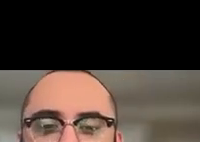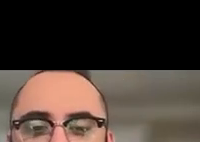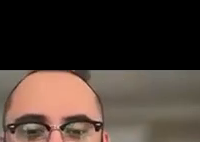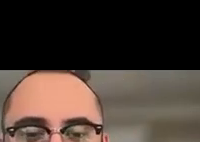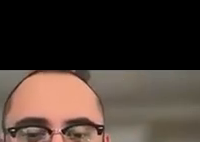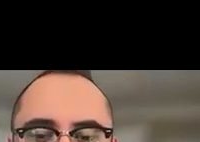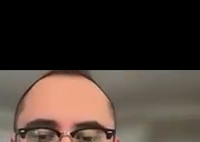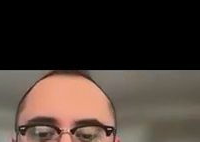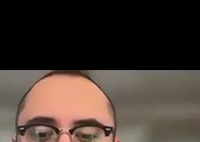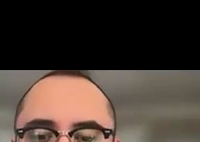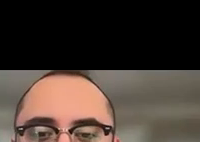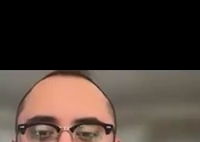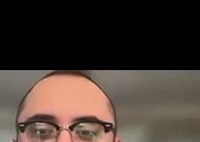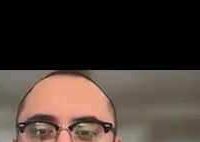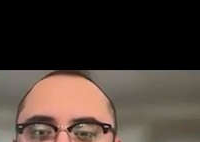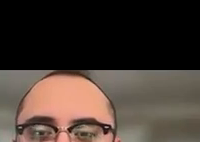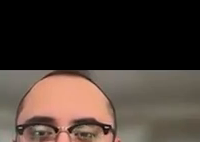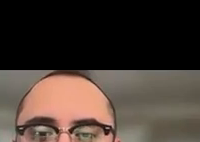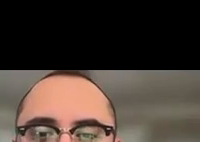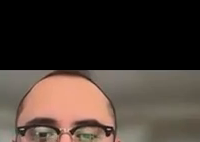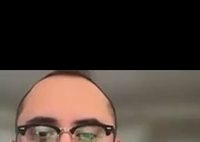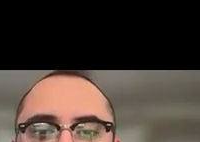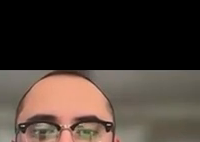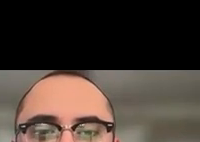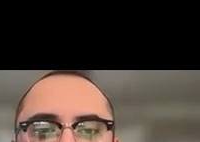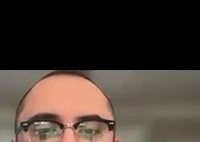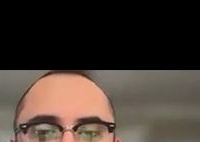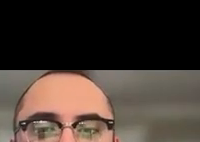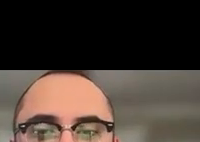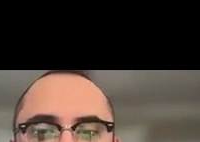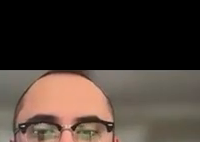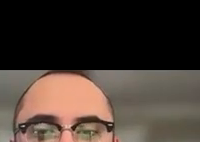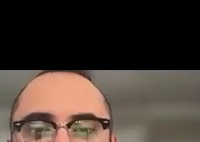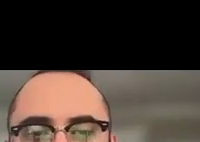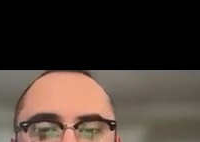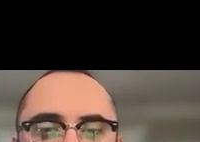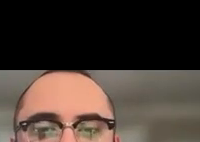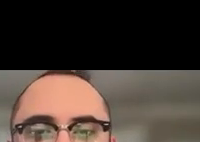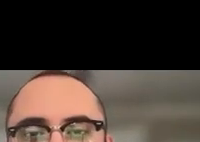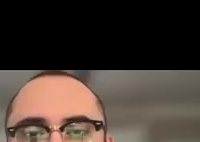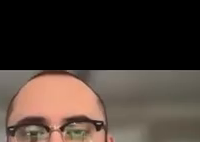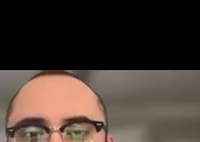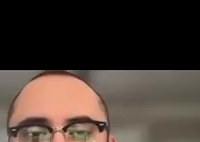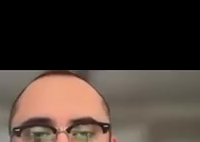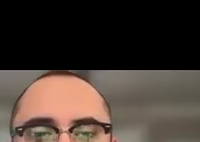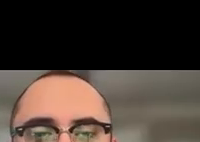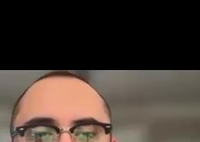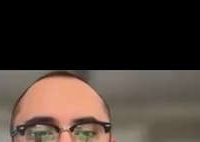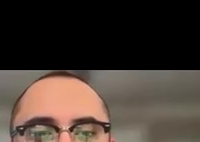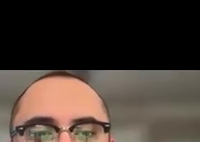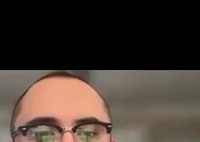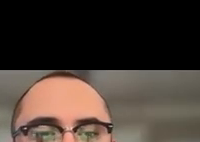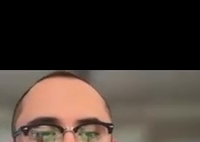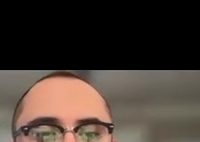it that are trying to get on. So sure. thank you very much. Mhm. Thought-provoking, really interesting. The chat was